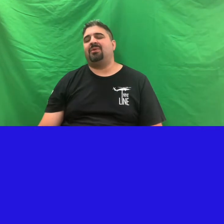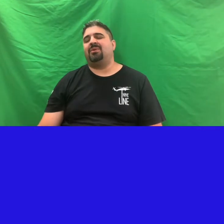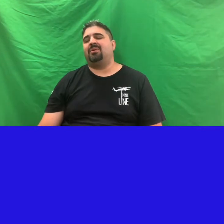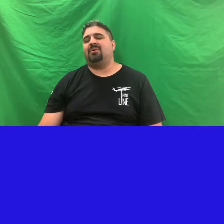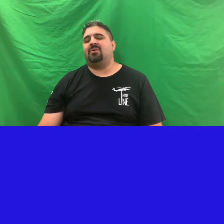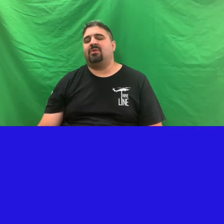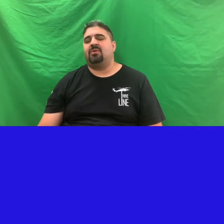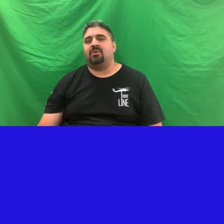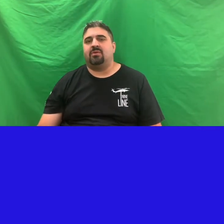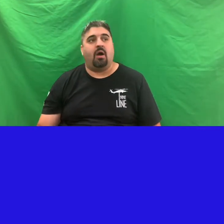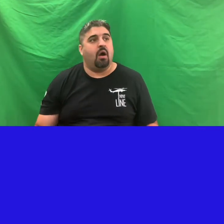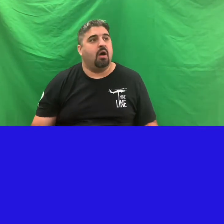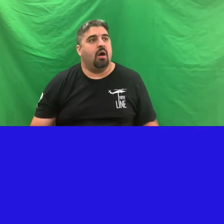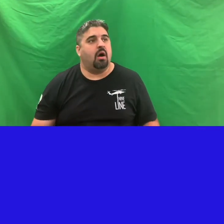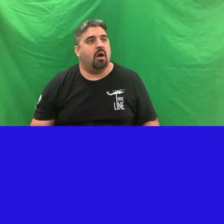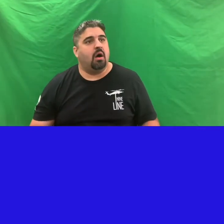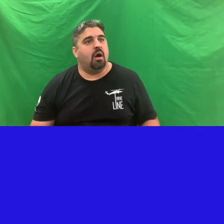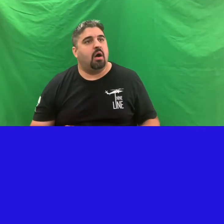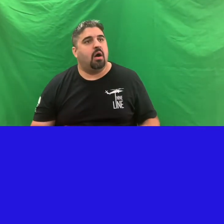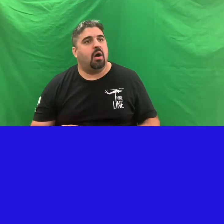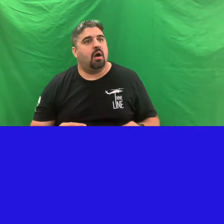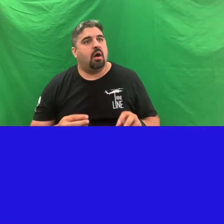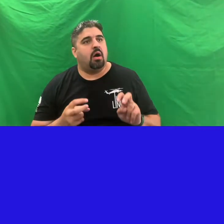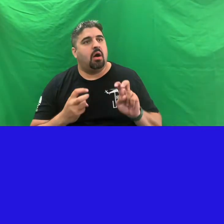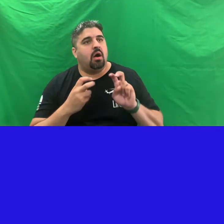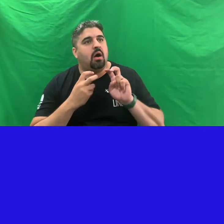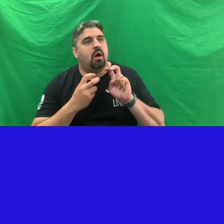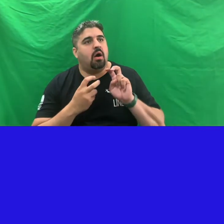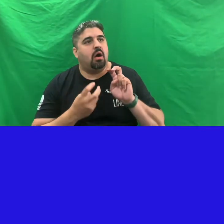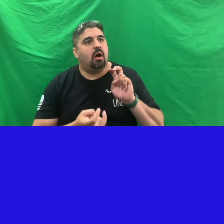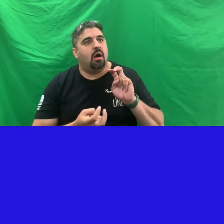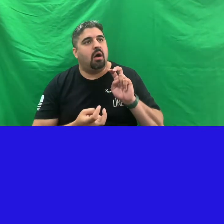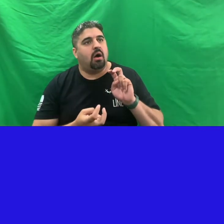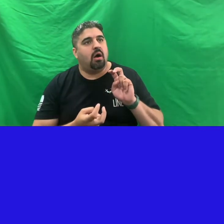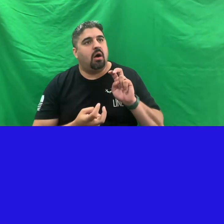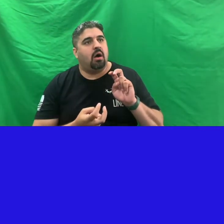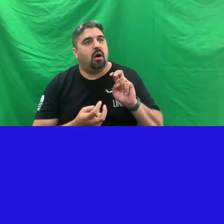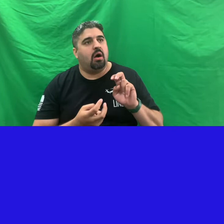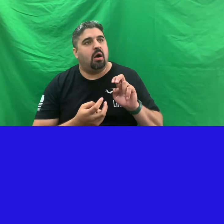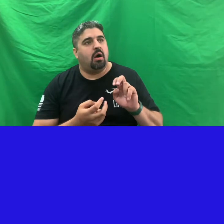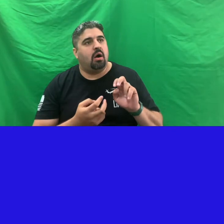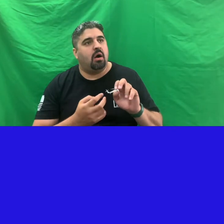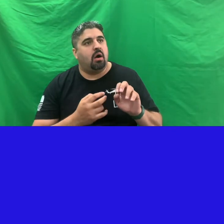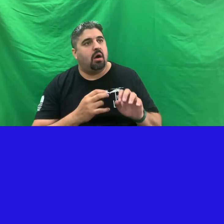Maybe it was, and maybe it wasn't, said Frog.